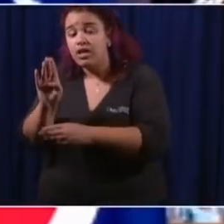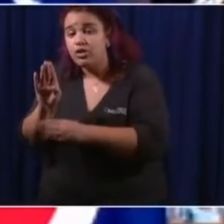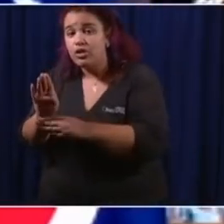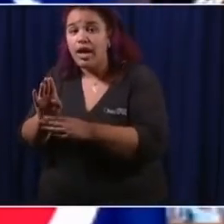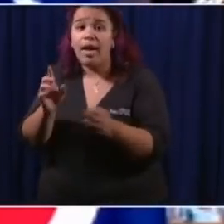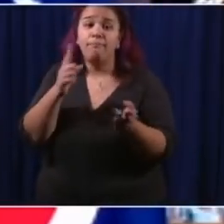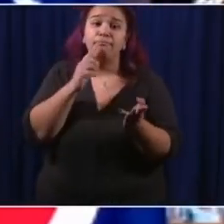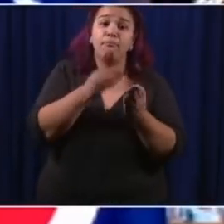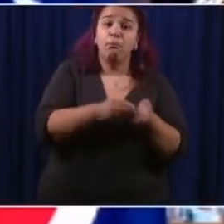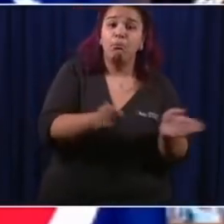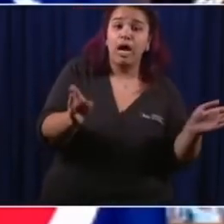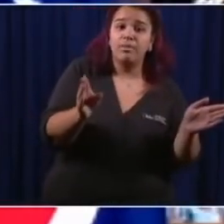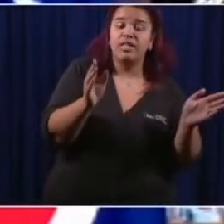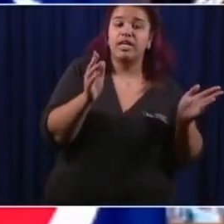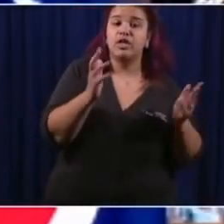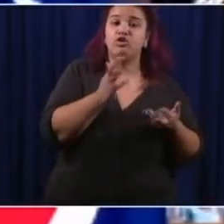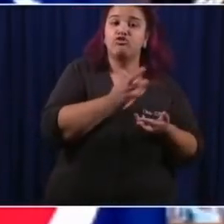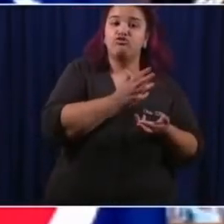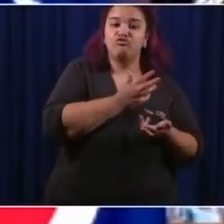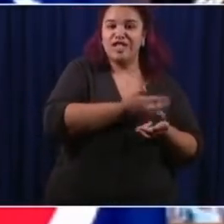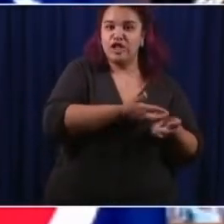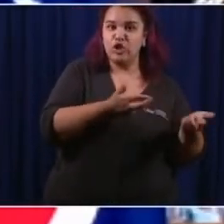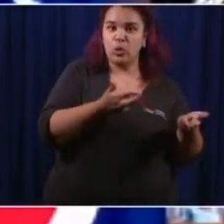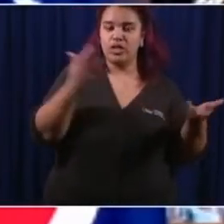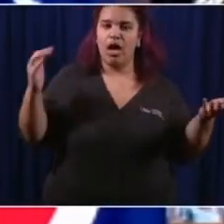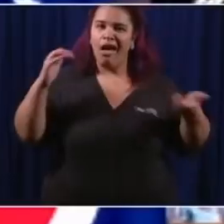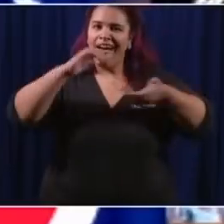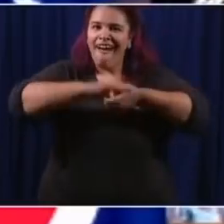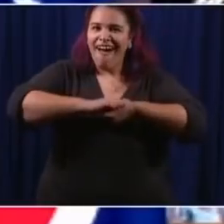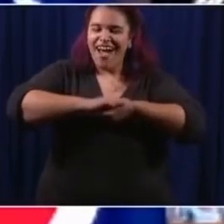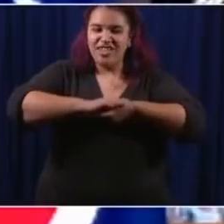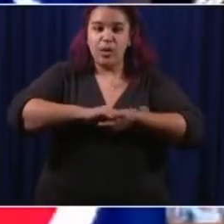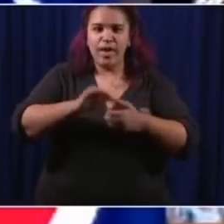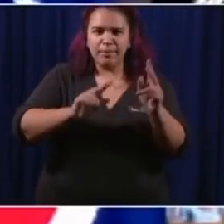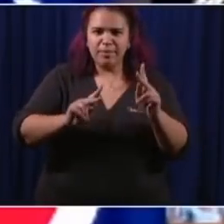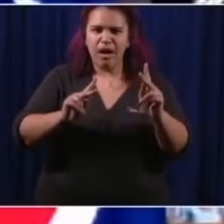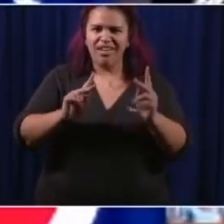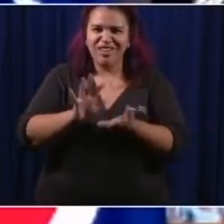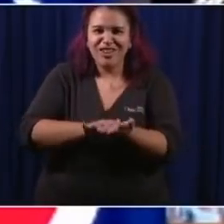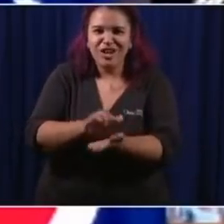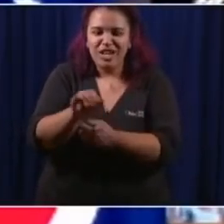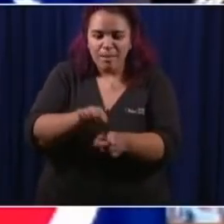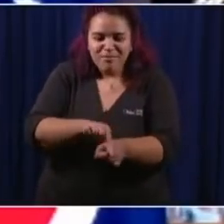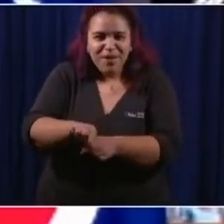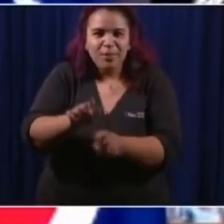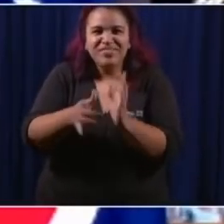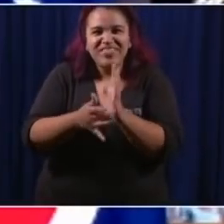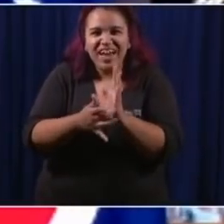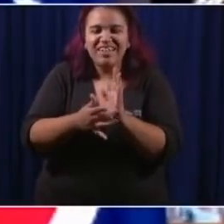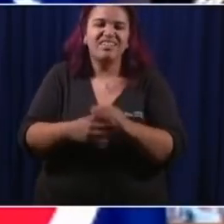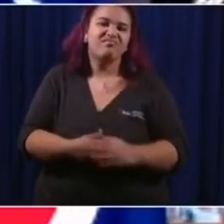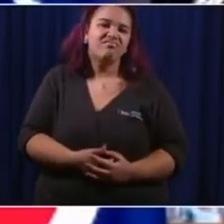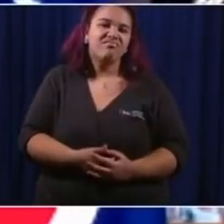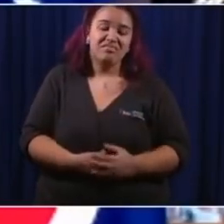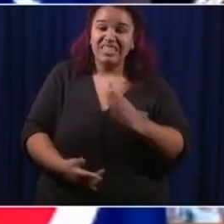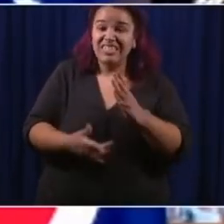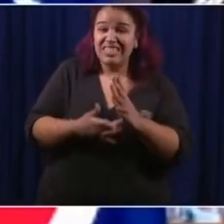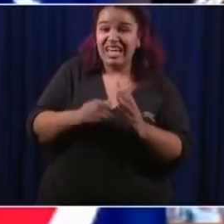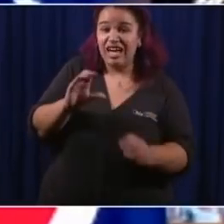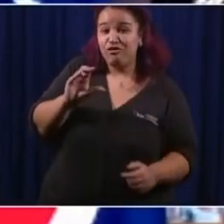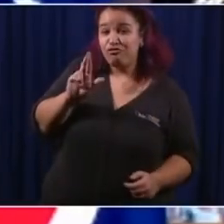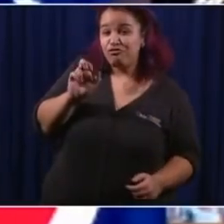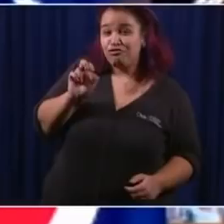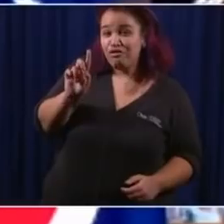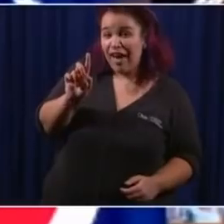educate non-traditional students in tech. So, we have tech cred, which we talk about all the time, which is upskilling